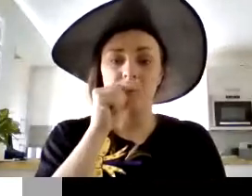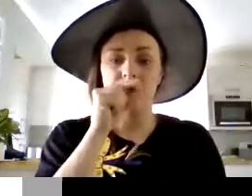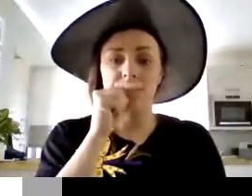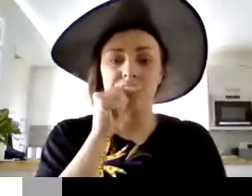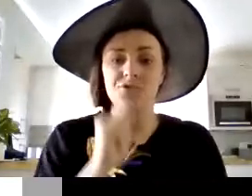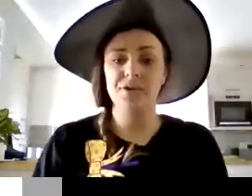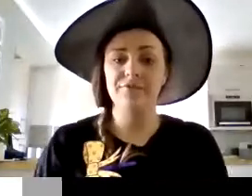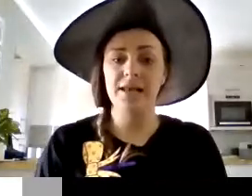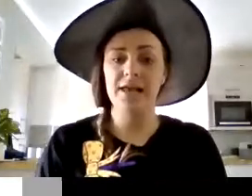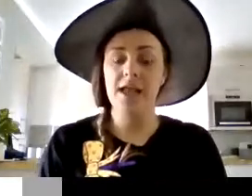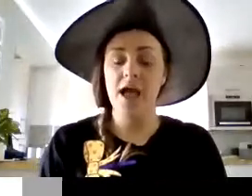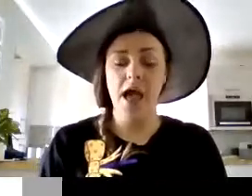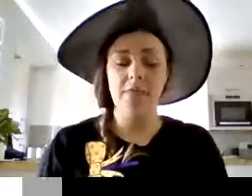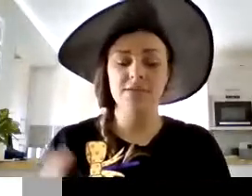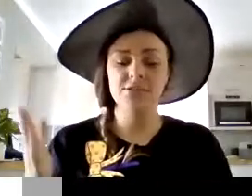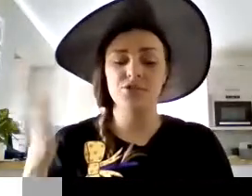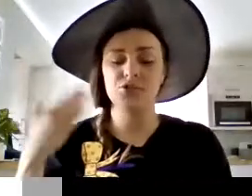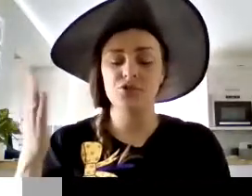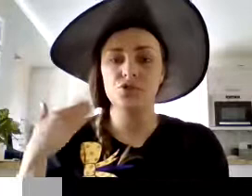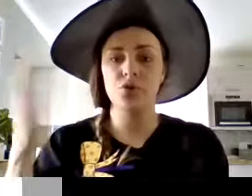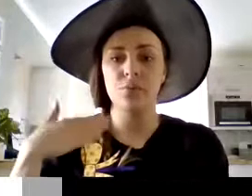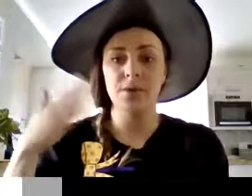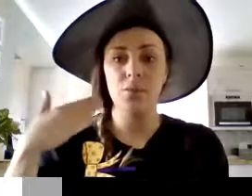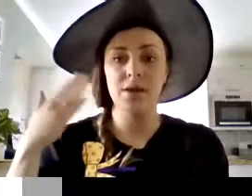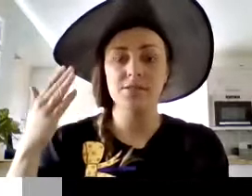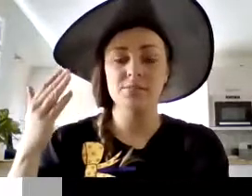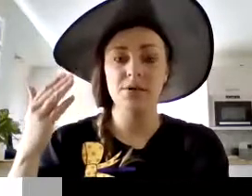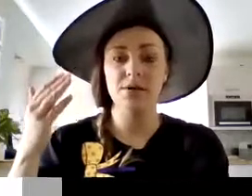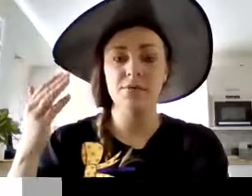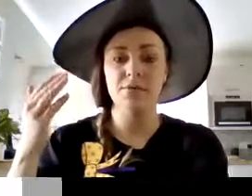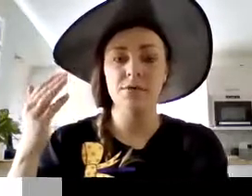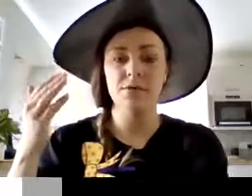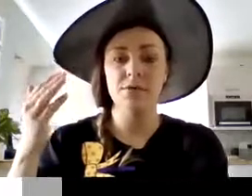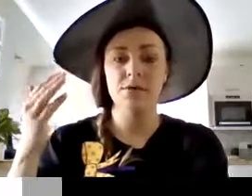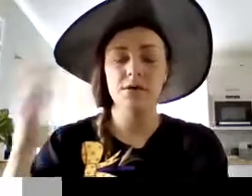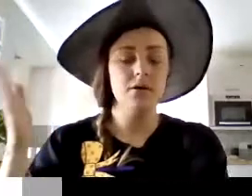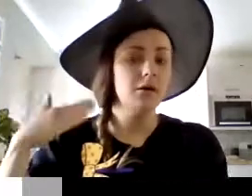the bird shrieked for glee and the stormy winds blew.